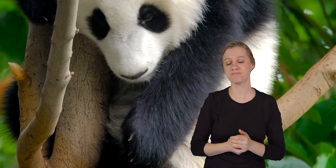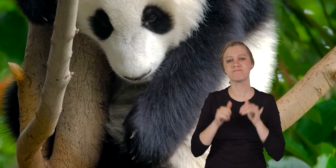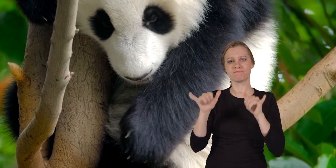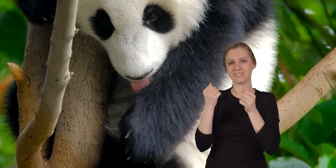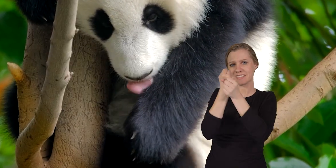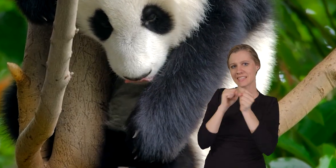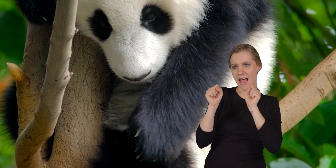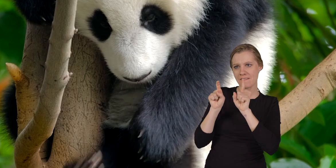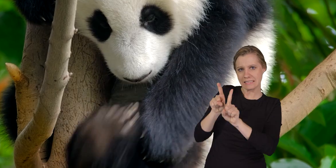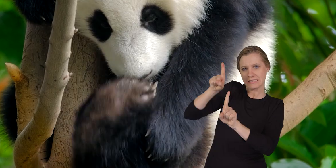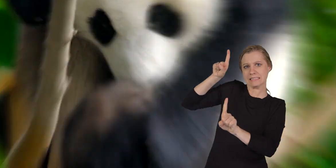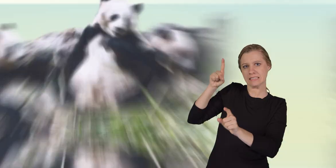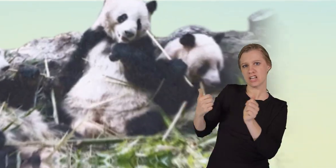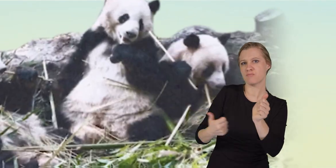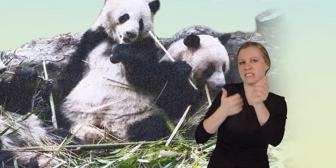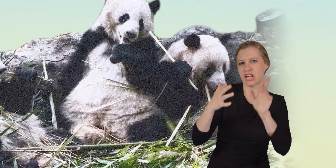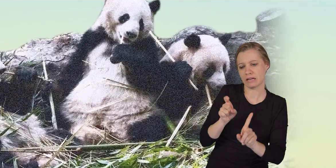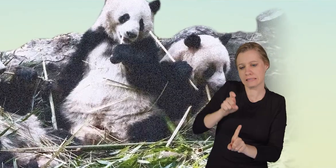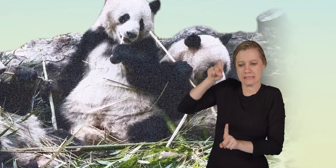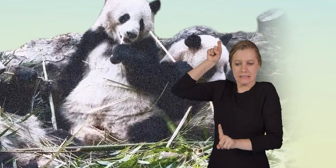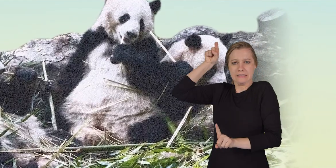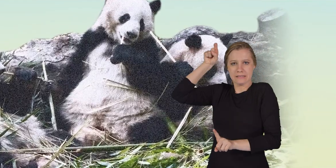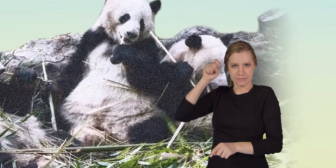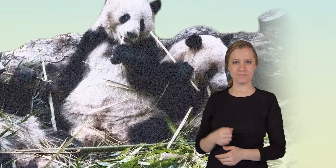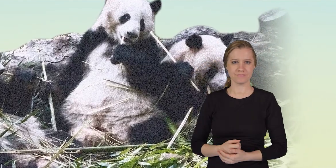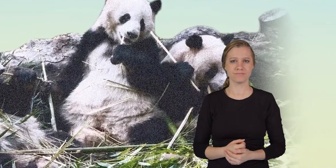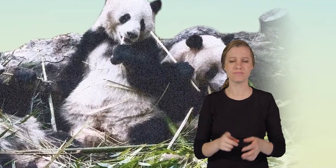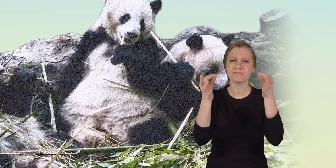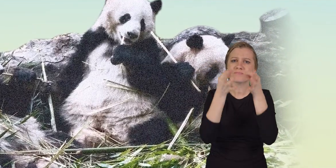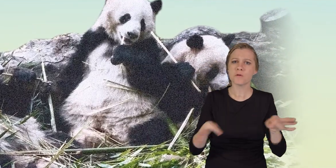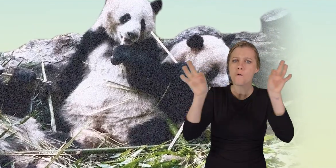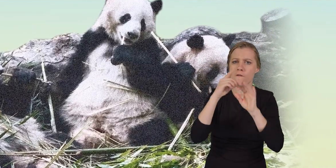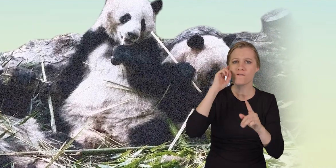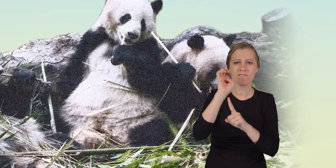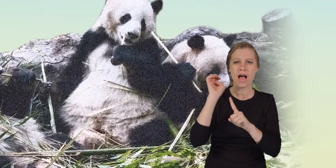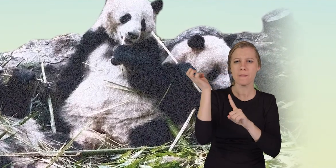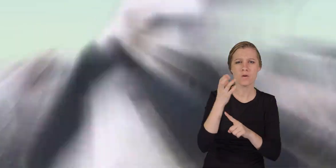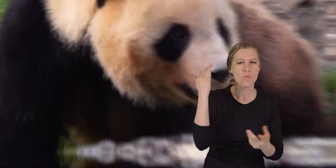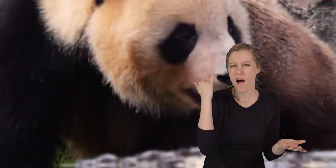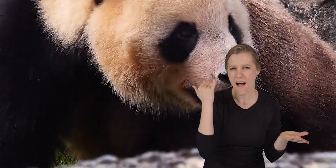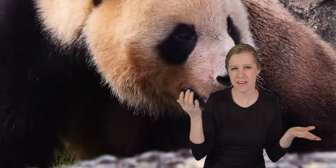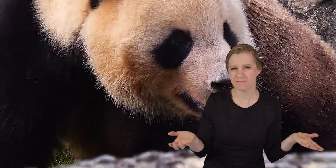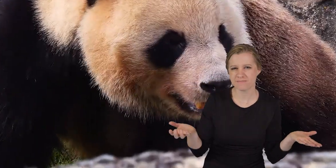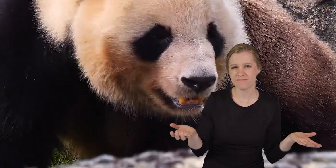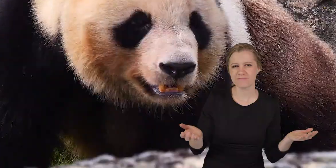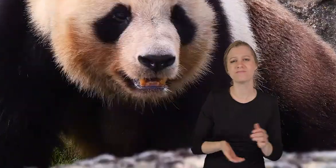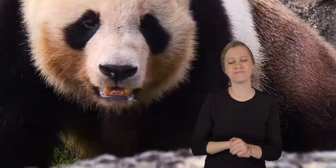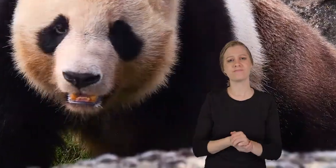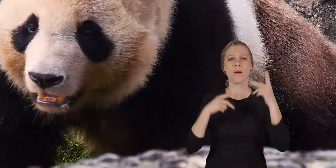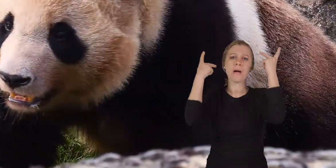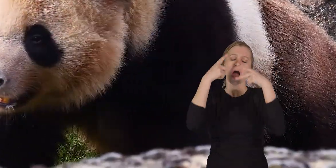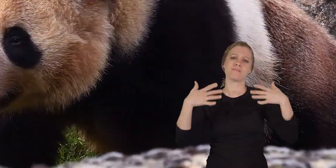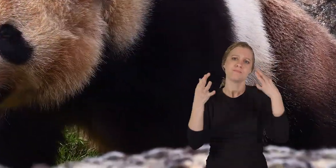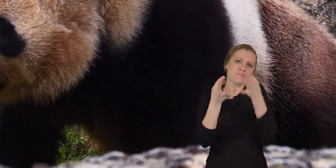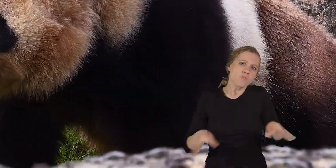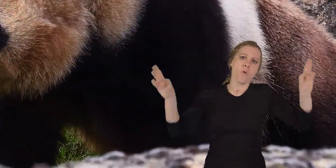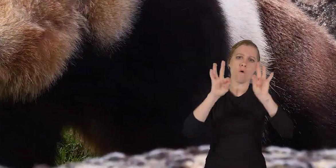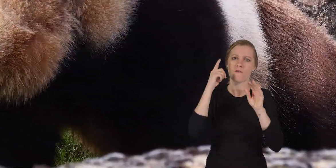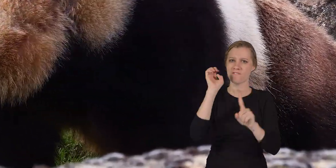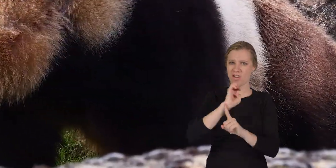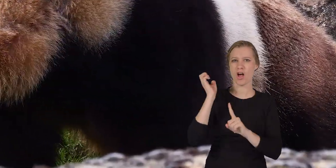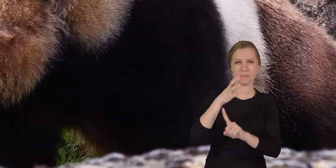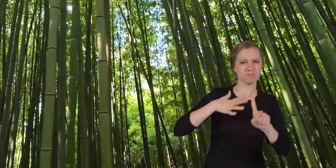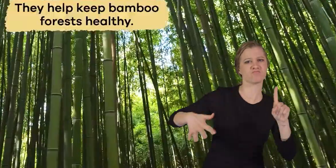can stay safe from predators. Why are they important to the environment? Pandas are very important